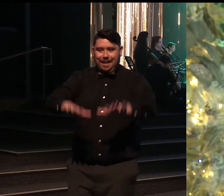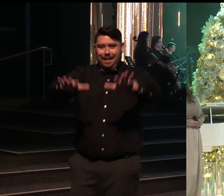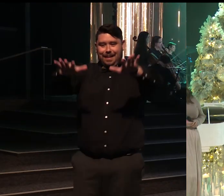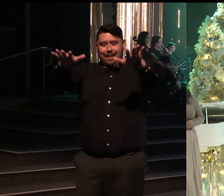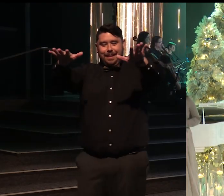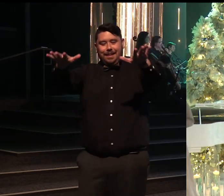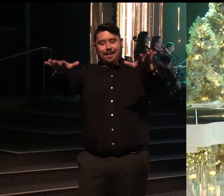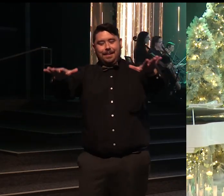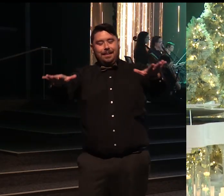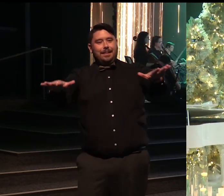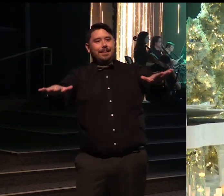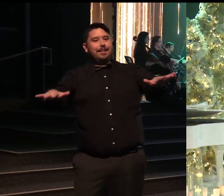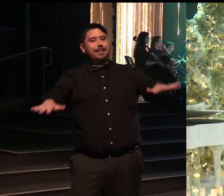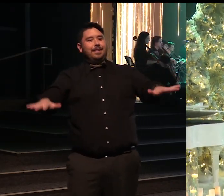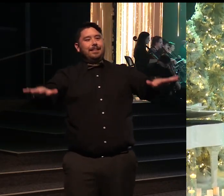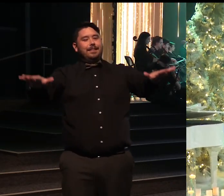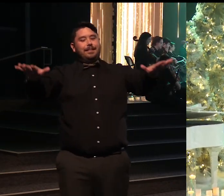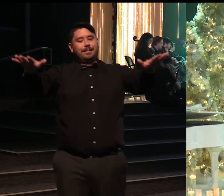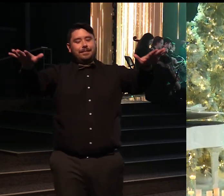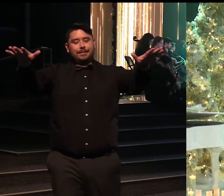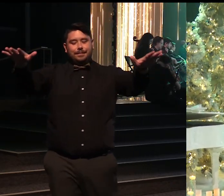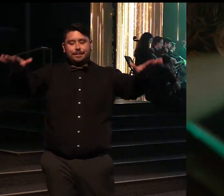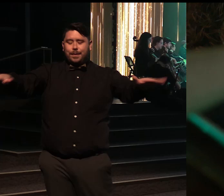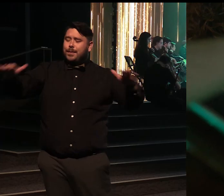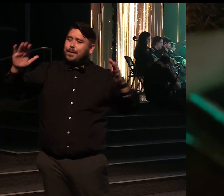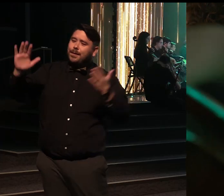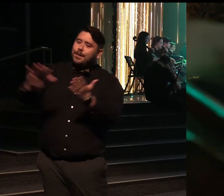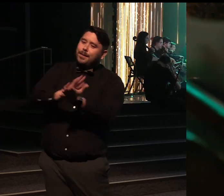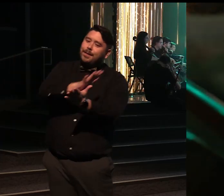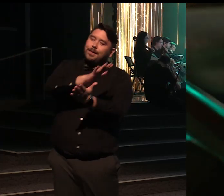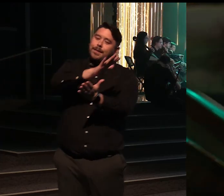echoing their joyous strains.